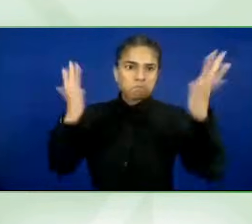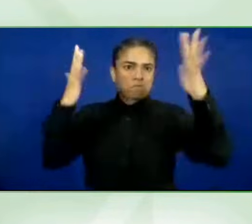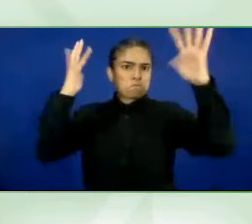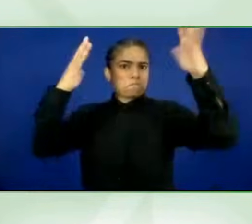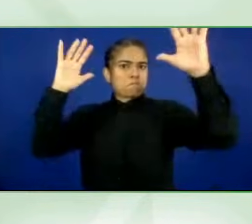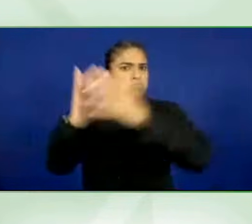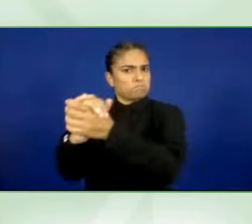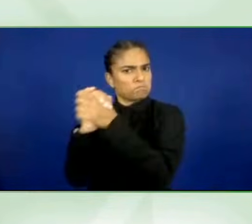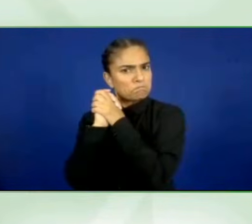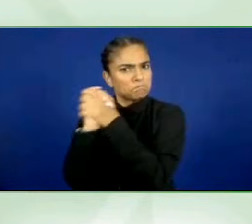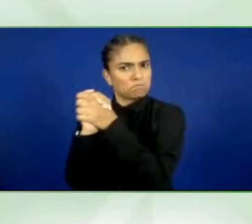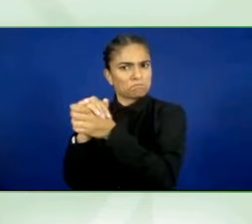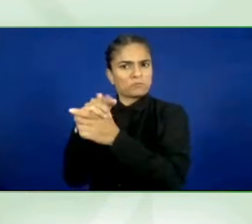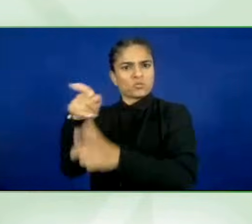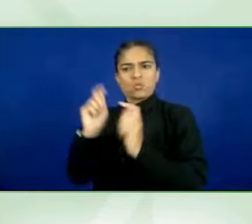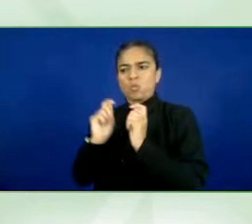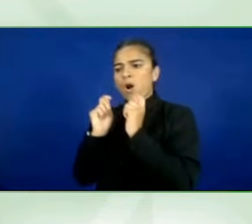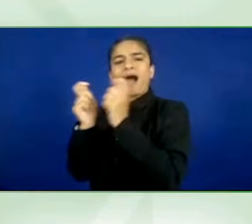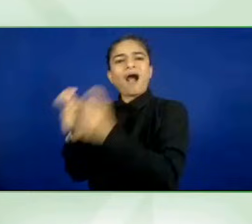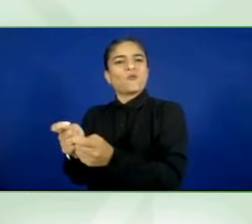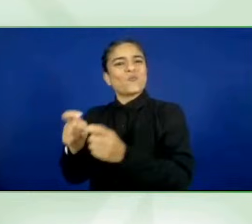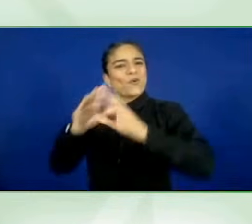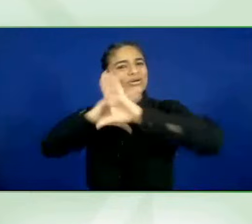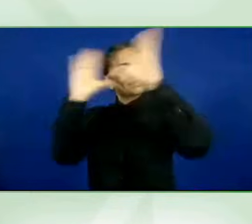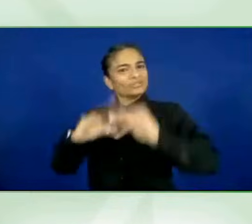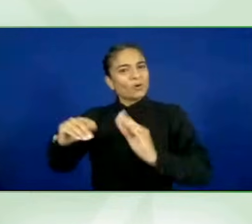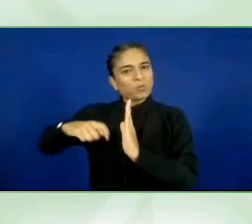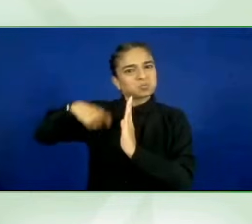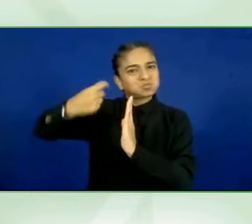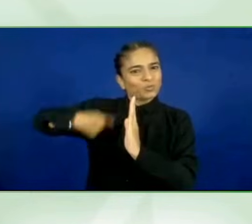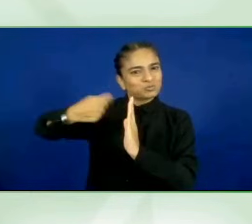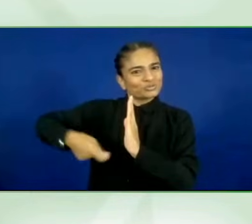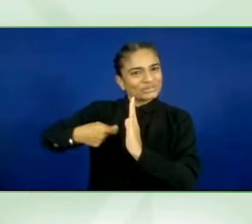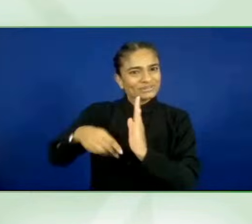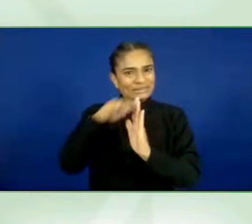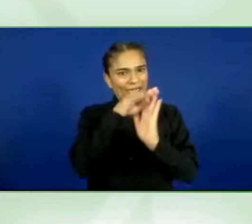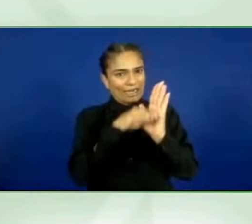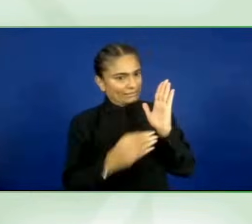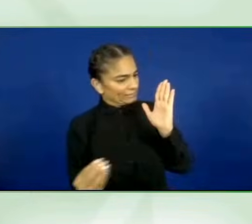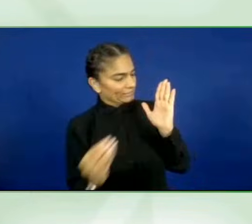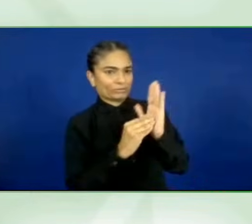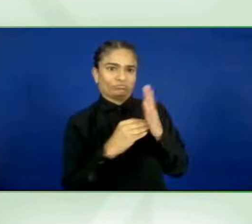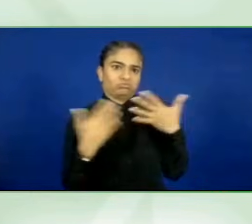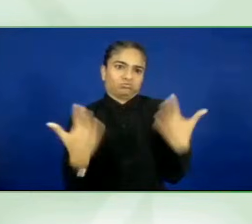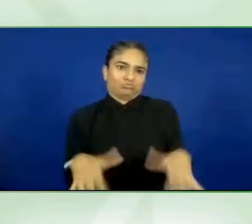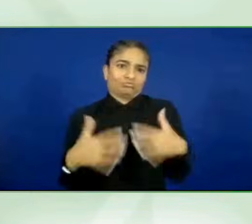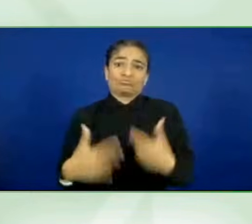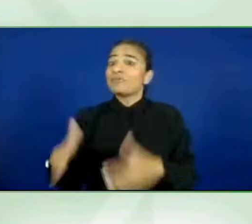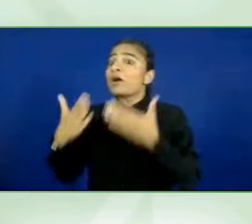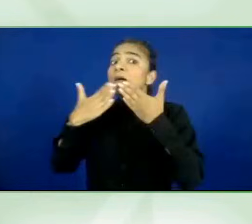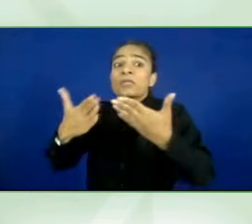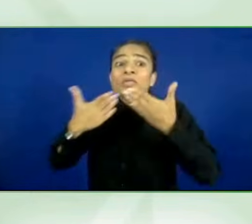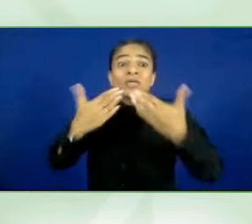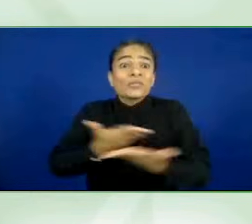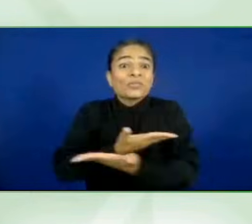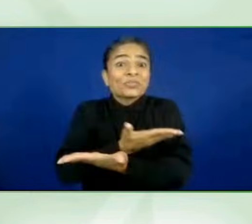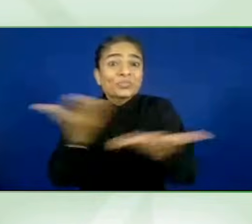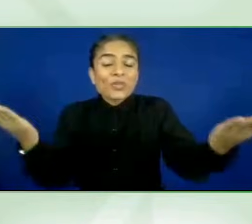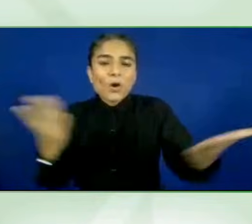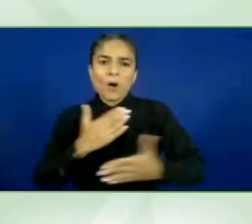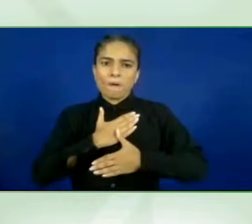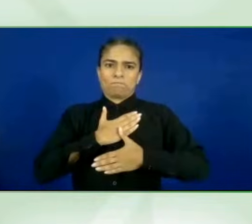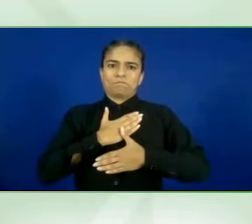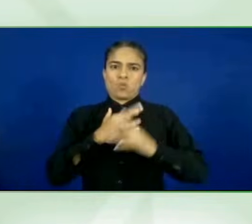Project Awardee list. Thank you so much, everyone. I hope that you will reach out and learn more